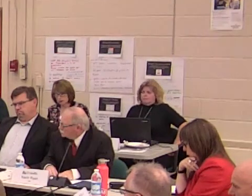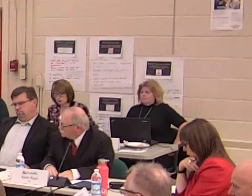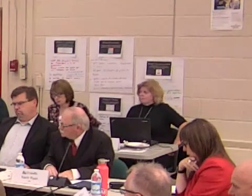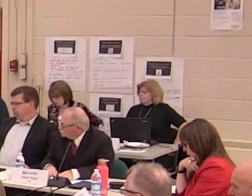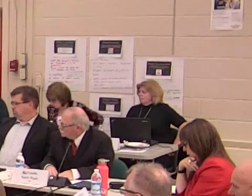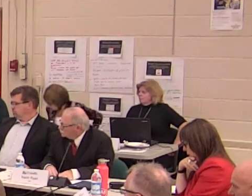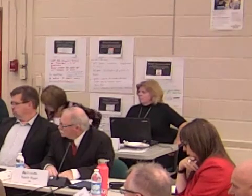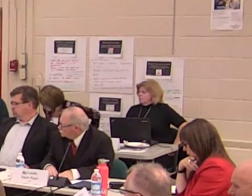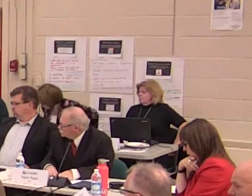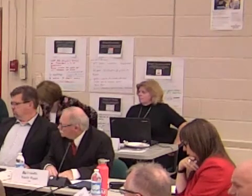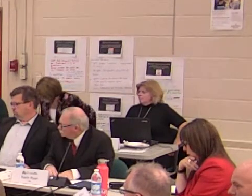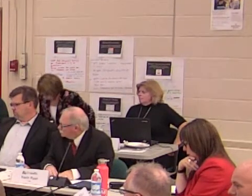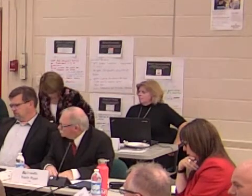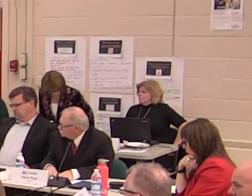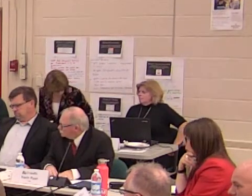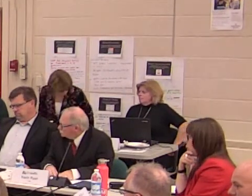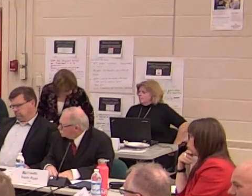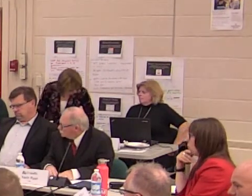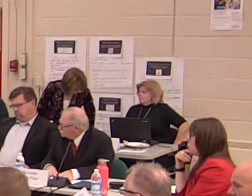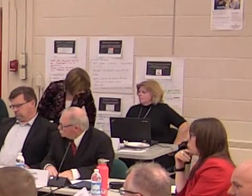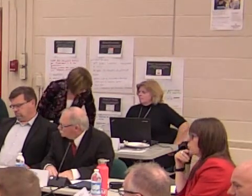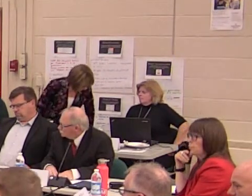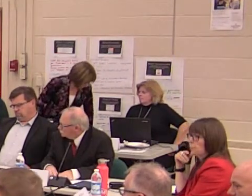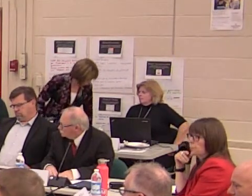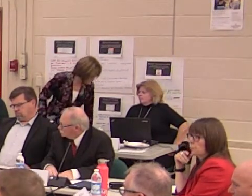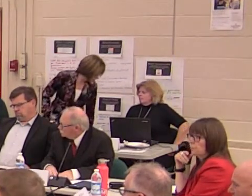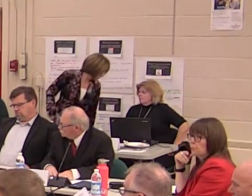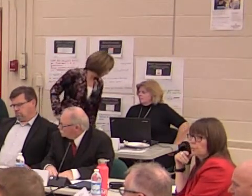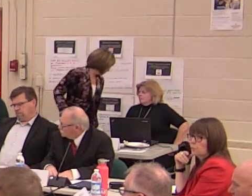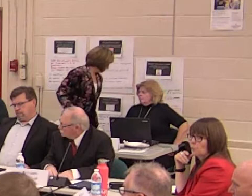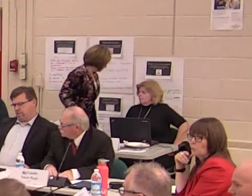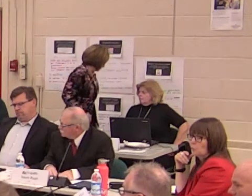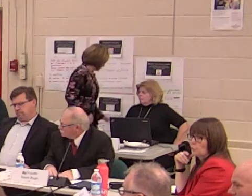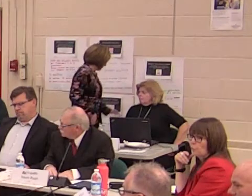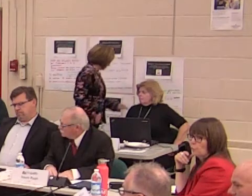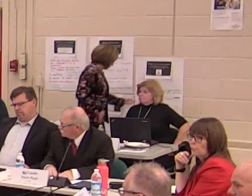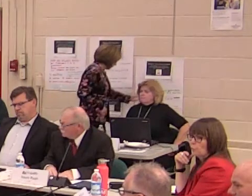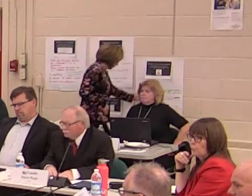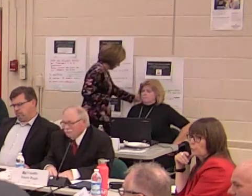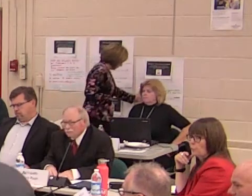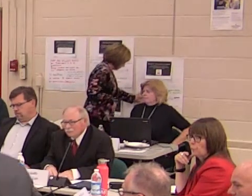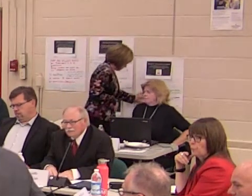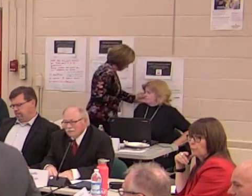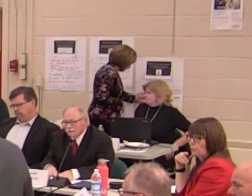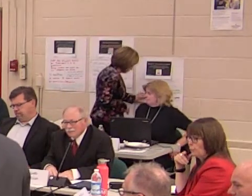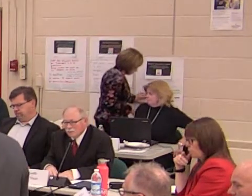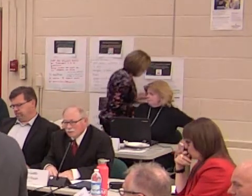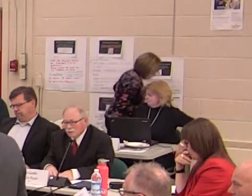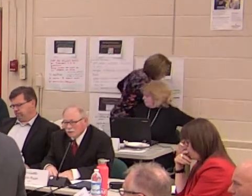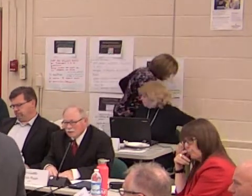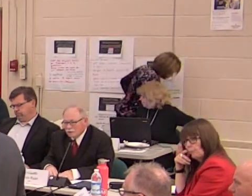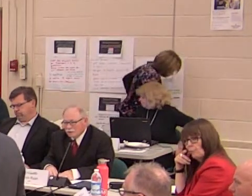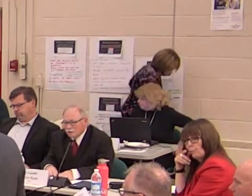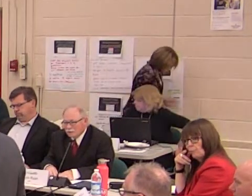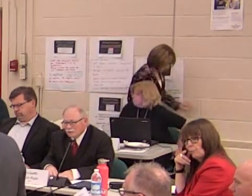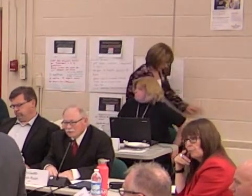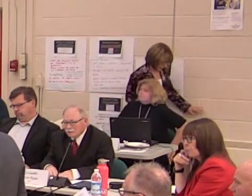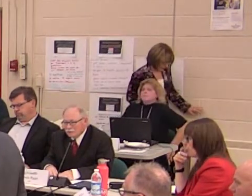Okay. We need to move this quickly, so maybe we can have 2 people hand out the ballots, might speed things up.